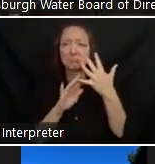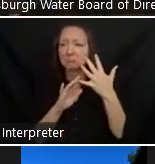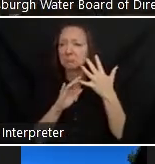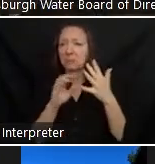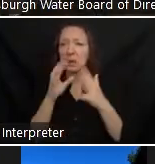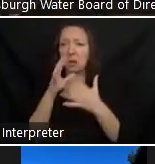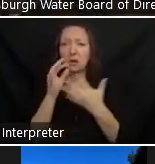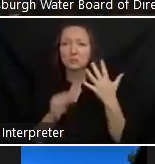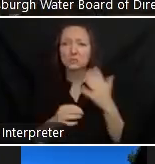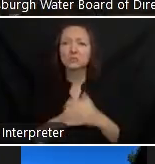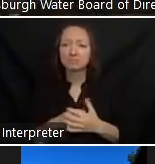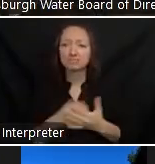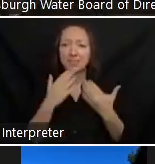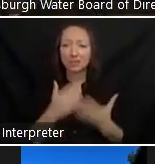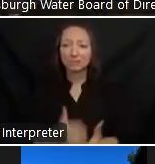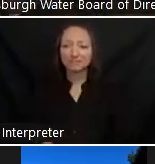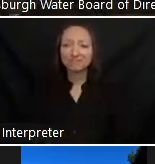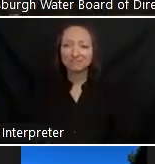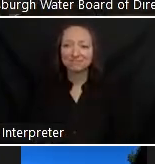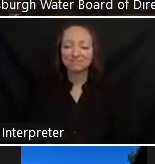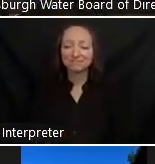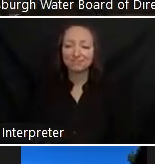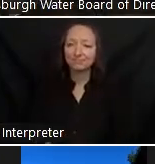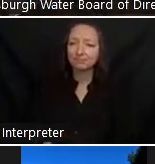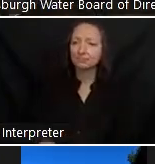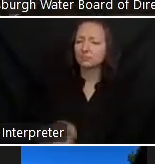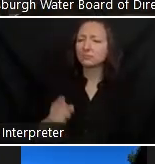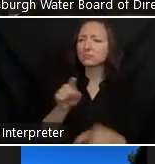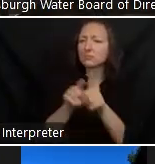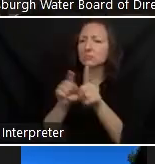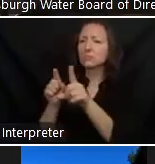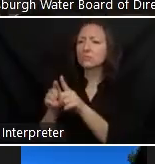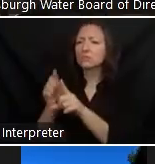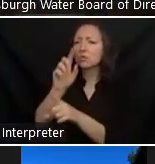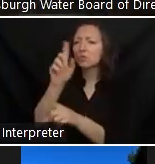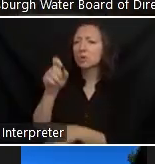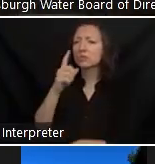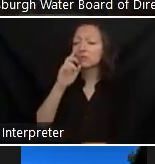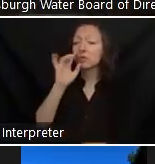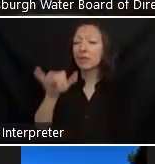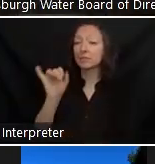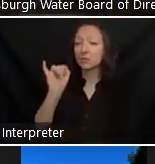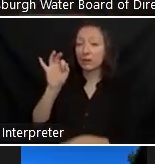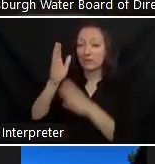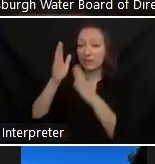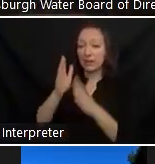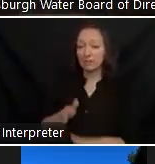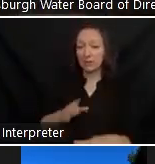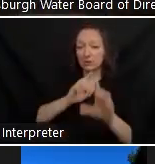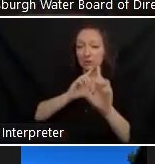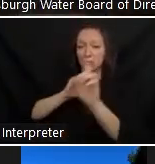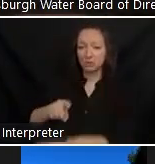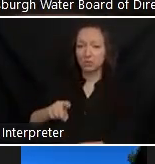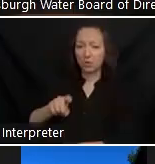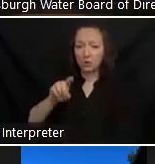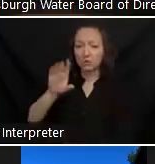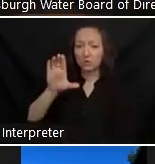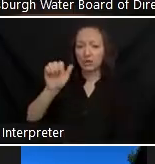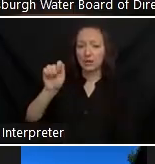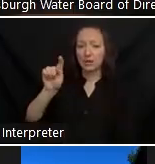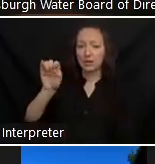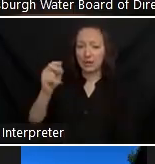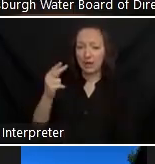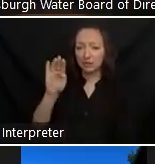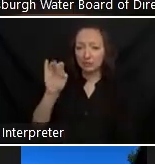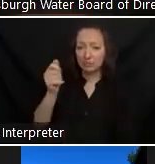you. I wanted to touch on that as well. So if someone reports a catch basin to 311 through the city, that will come over to